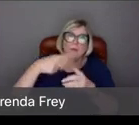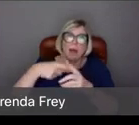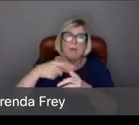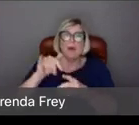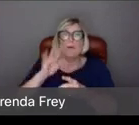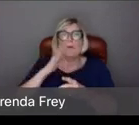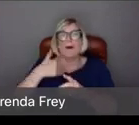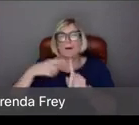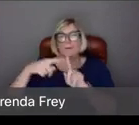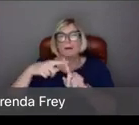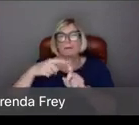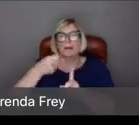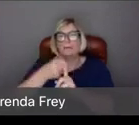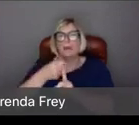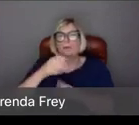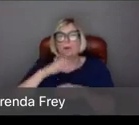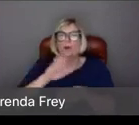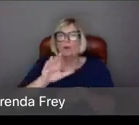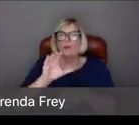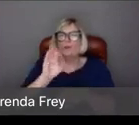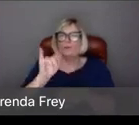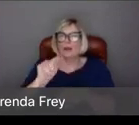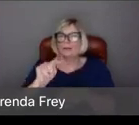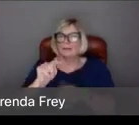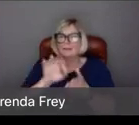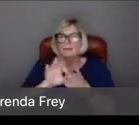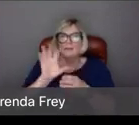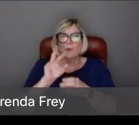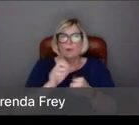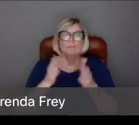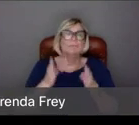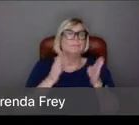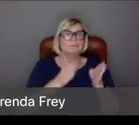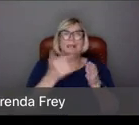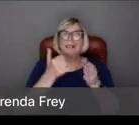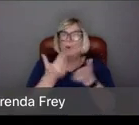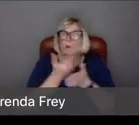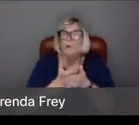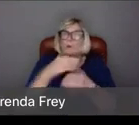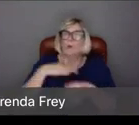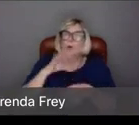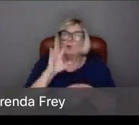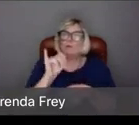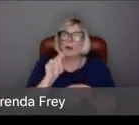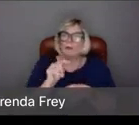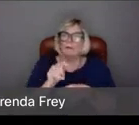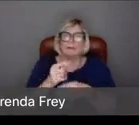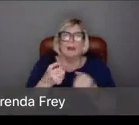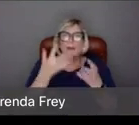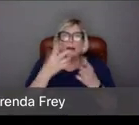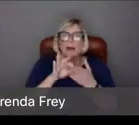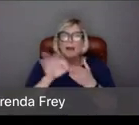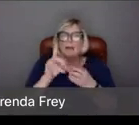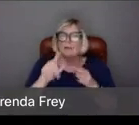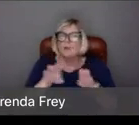And then the last section on here is new credit. So what's available for new credit? How many accounts have you opened in